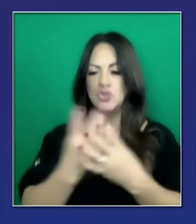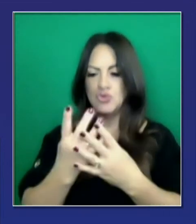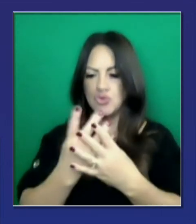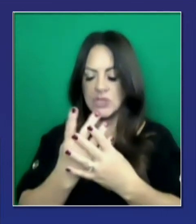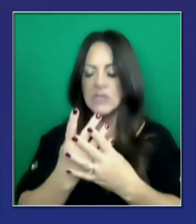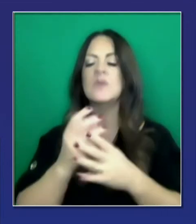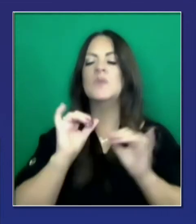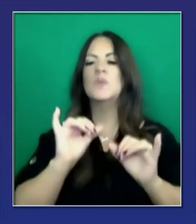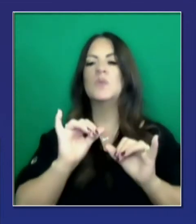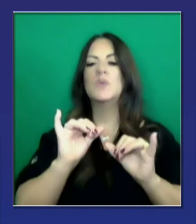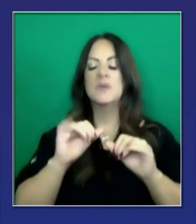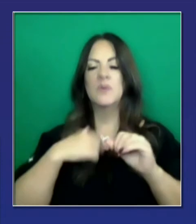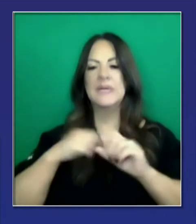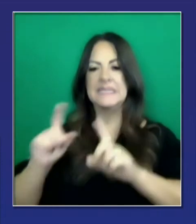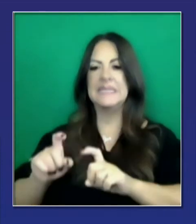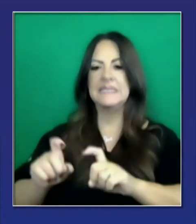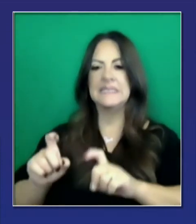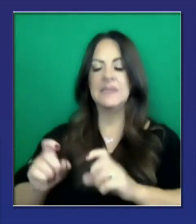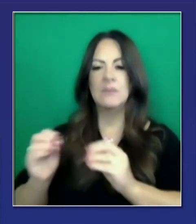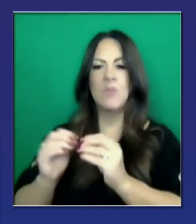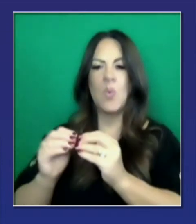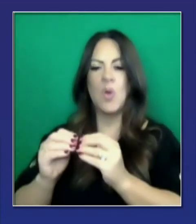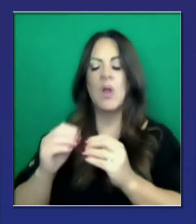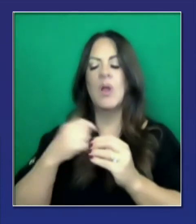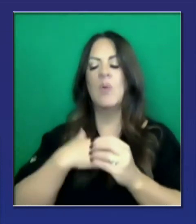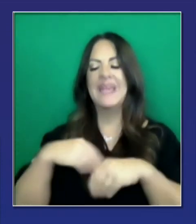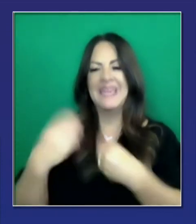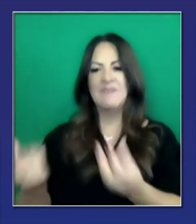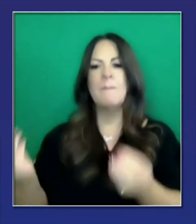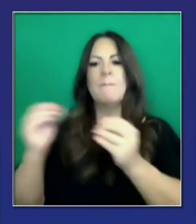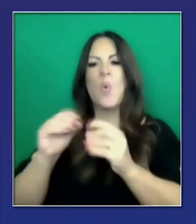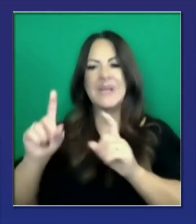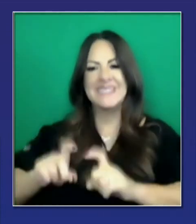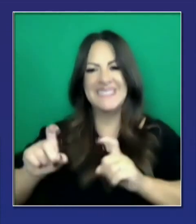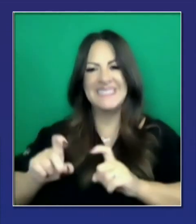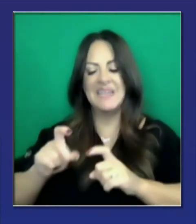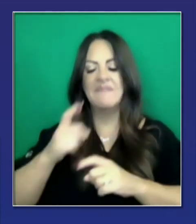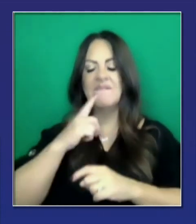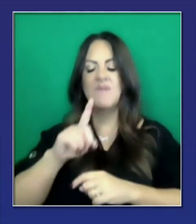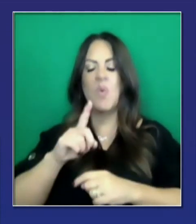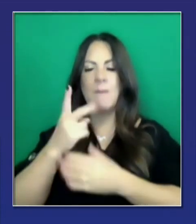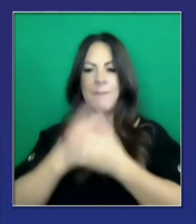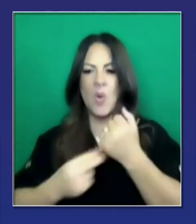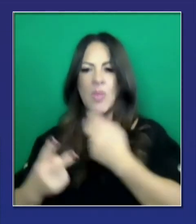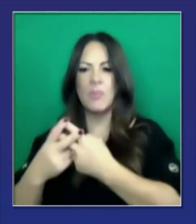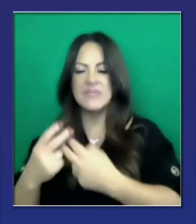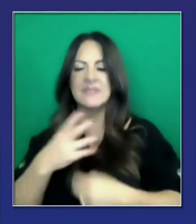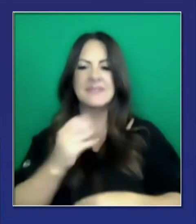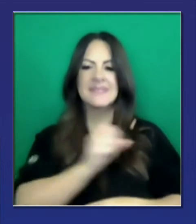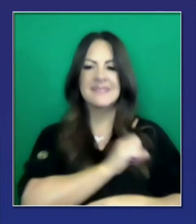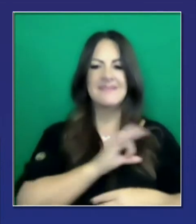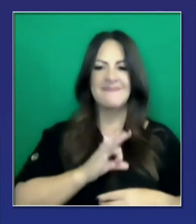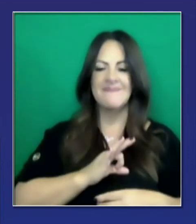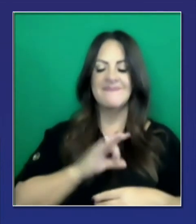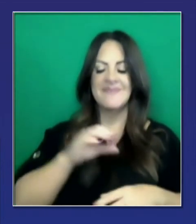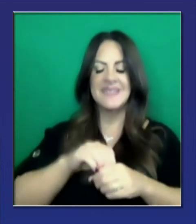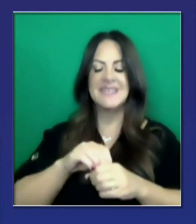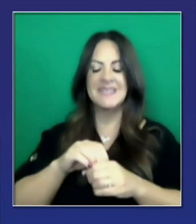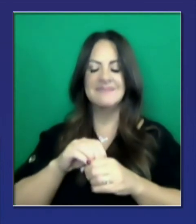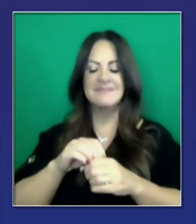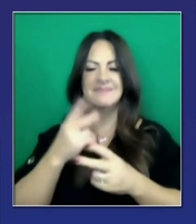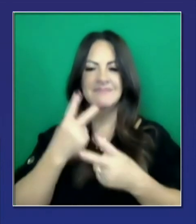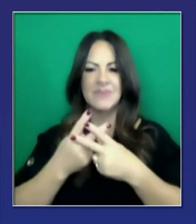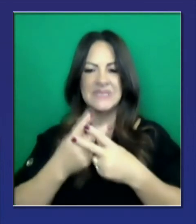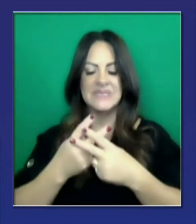also testing. We've substantially increased our testing protocols of staff and institutions, as well as our